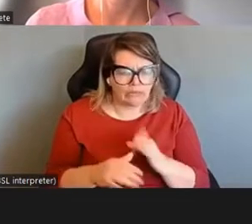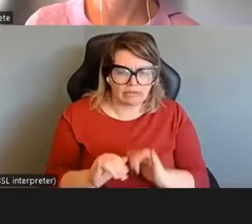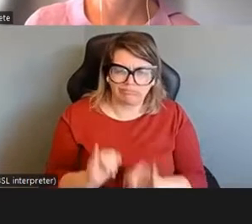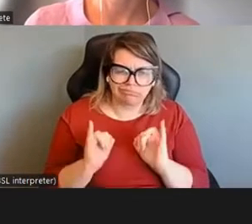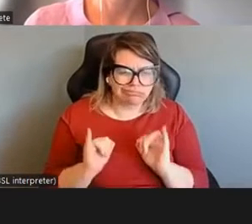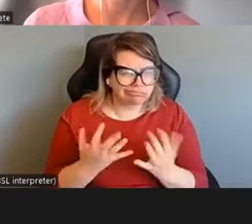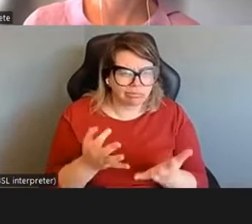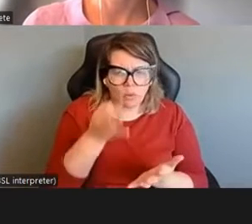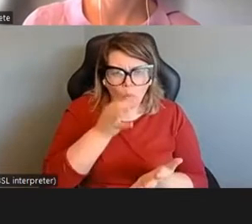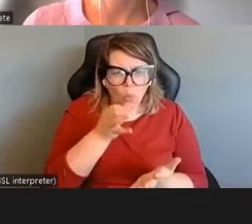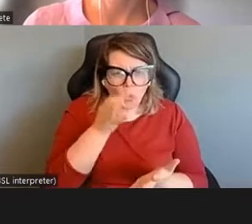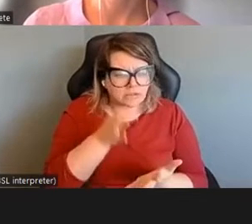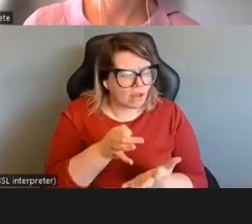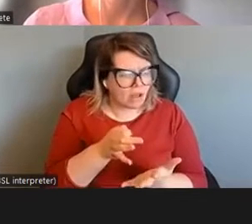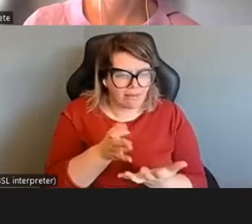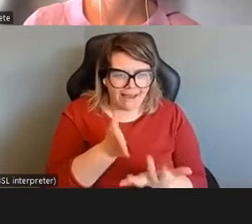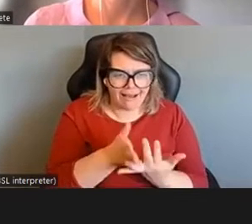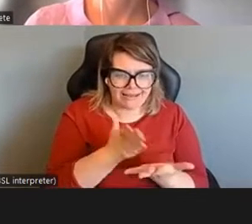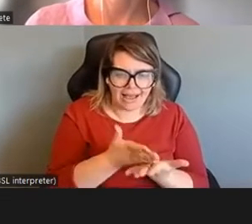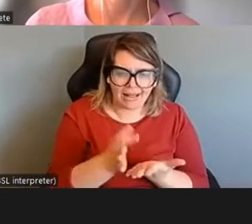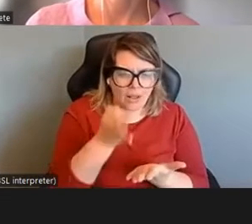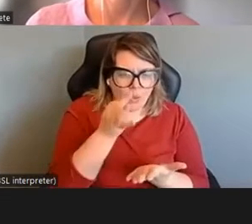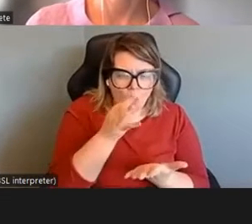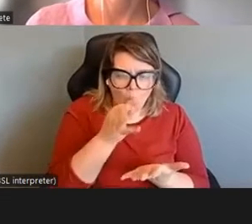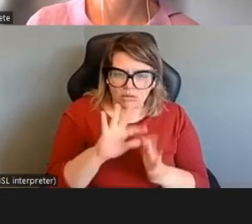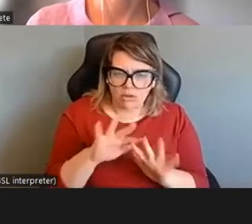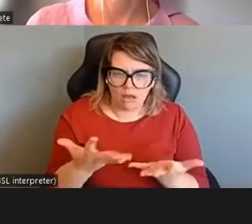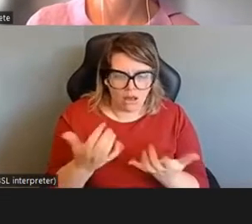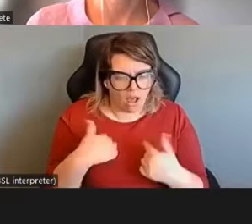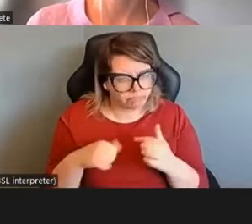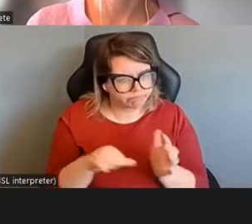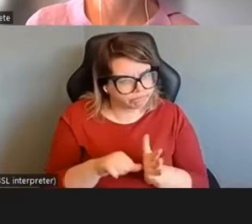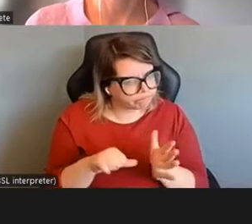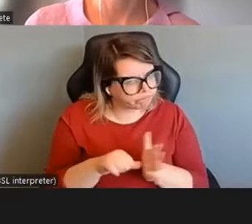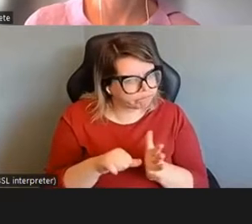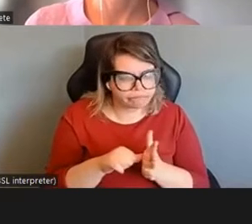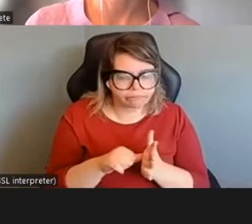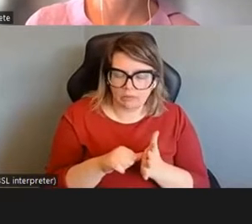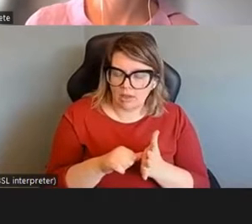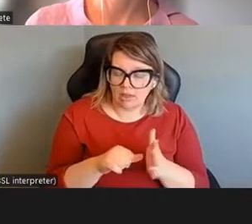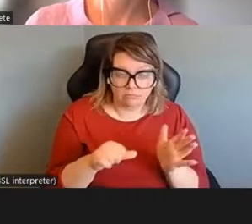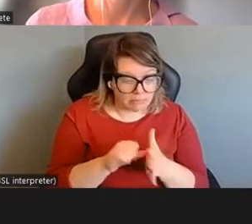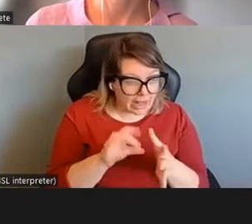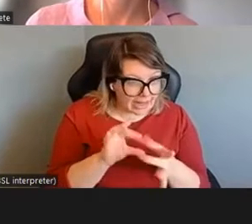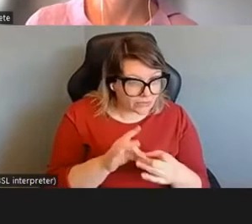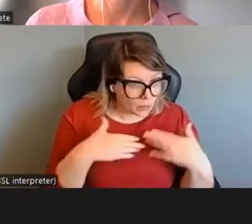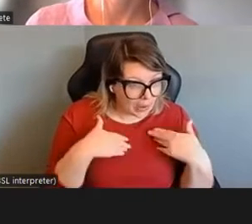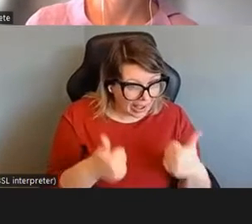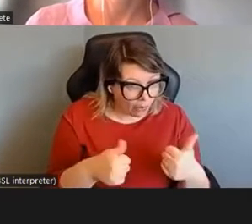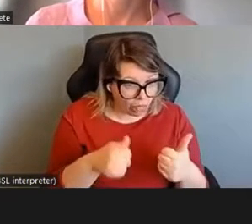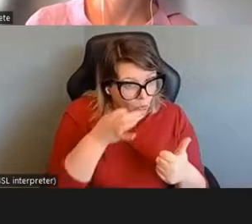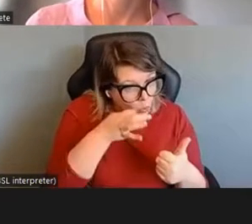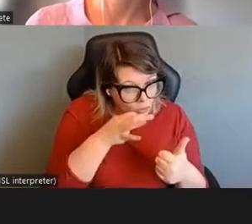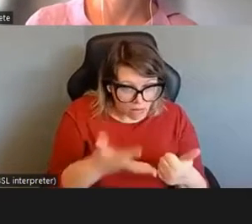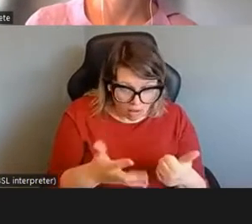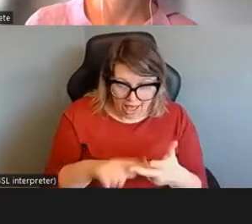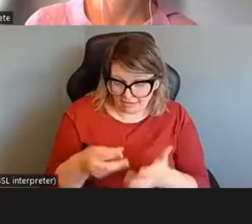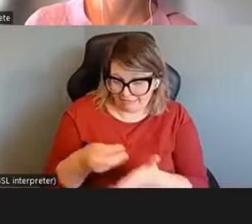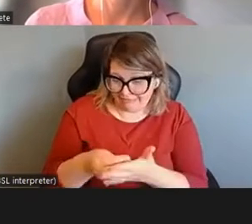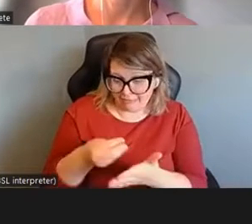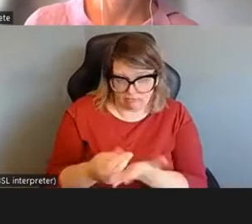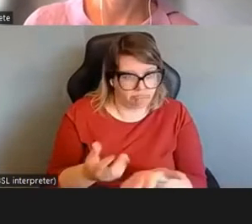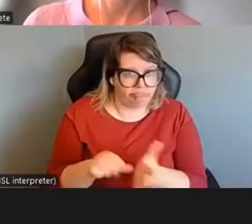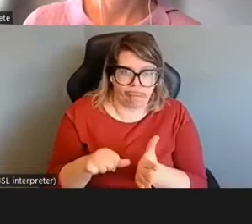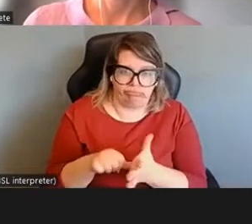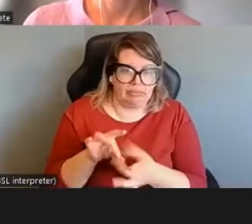challenges around water access, both from a health and financial perspective. And they